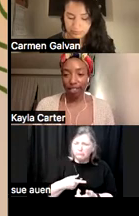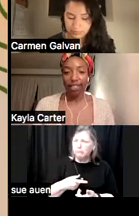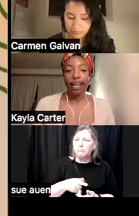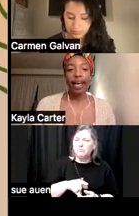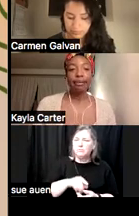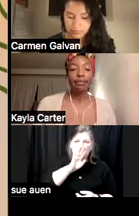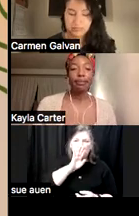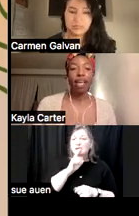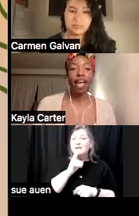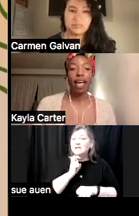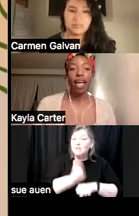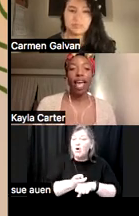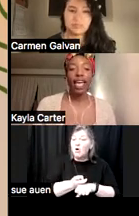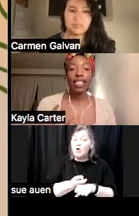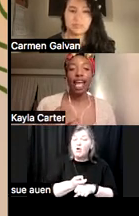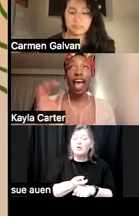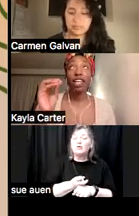hard.